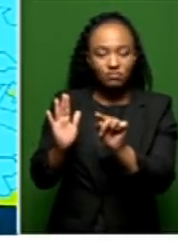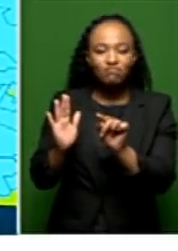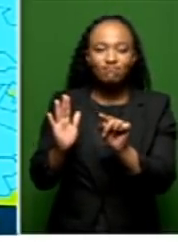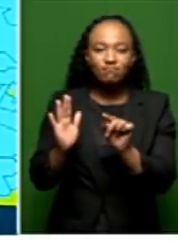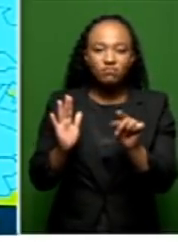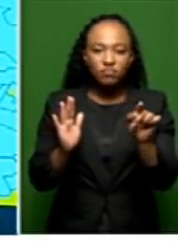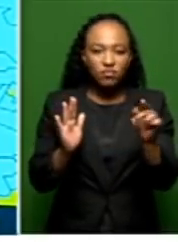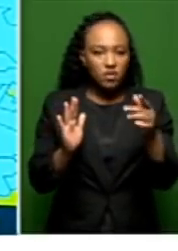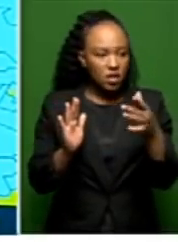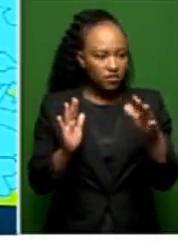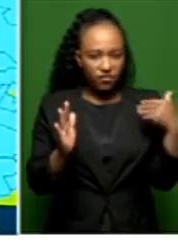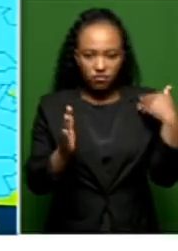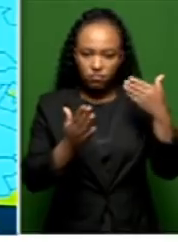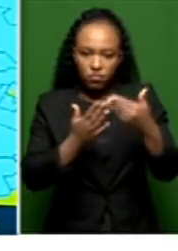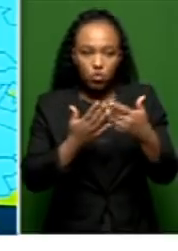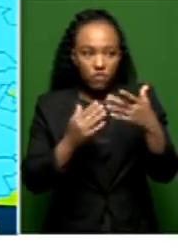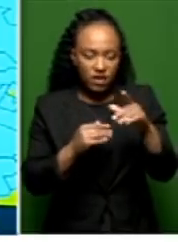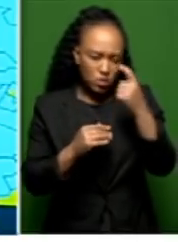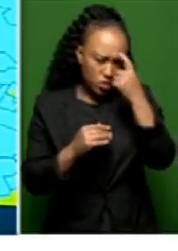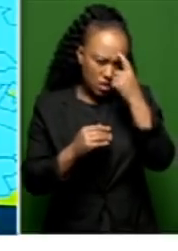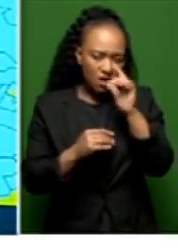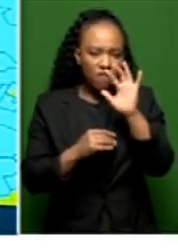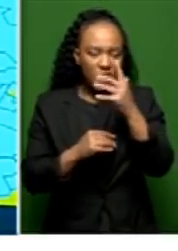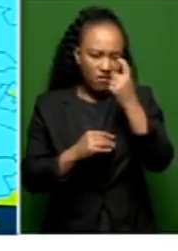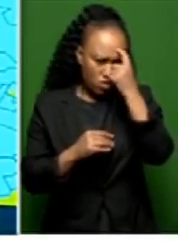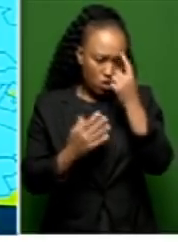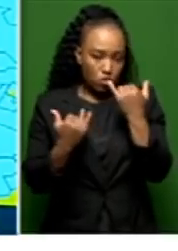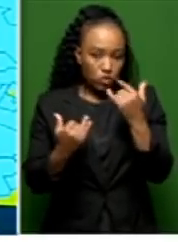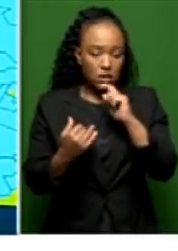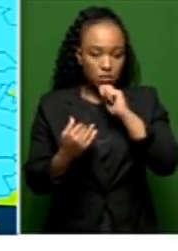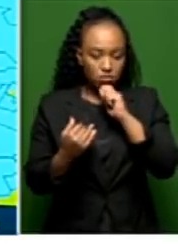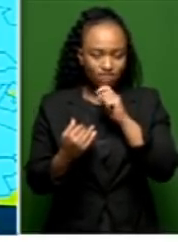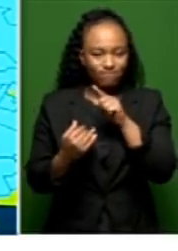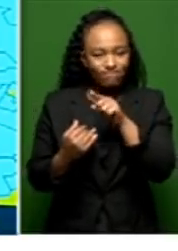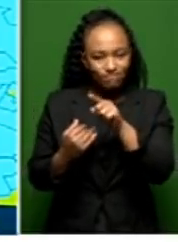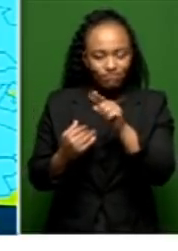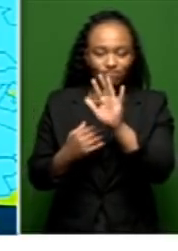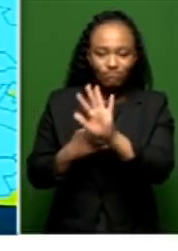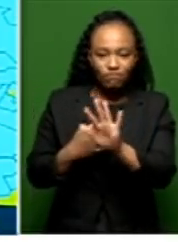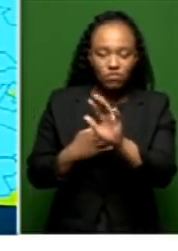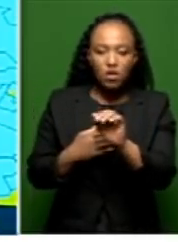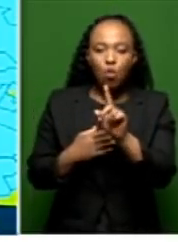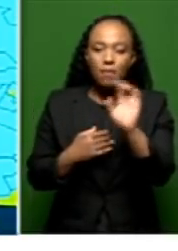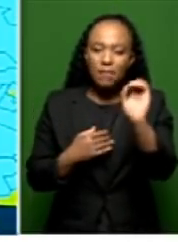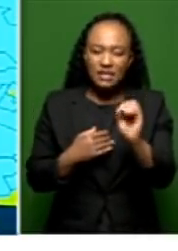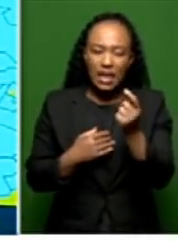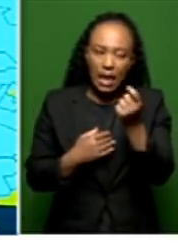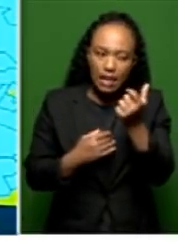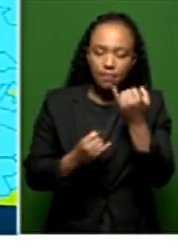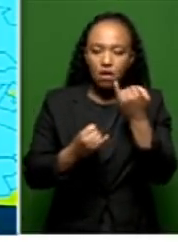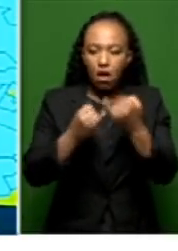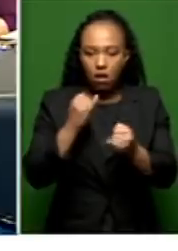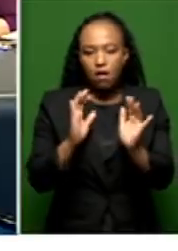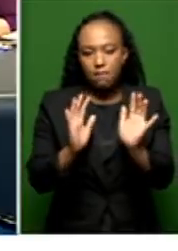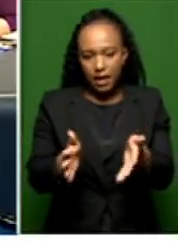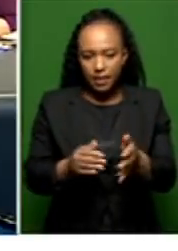according to what we had predicted at 5 o'clock this morning, is within around 1% error. Okay, so you're